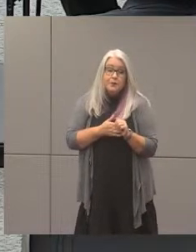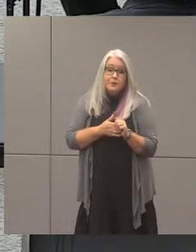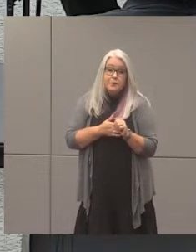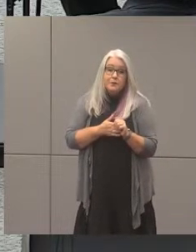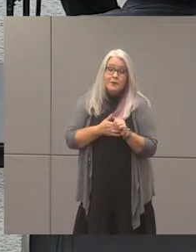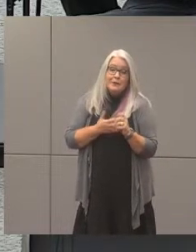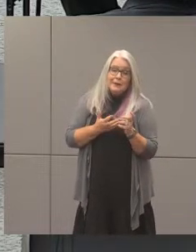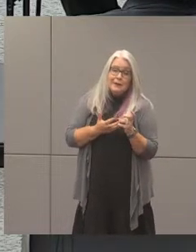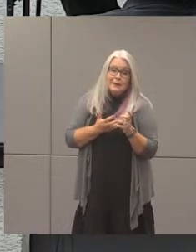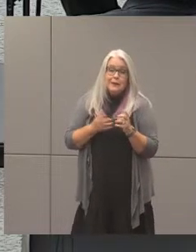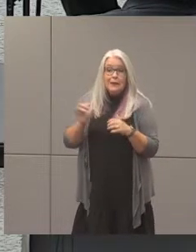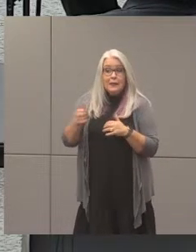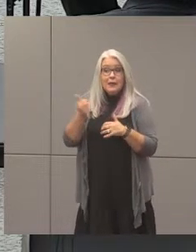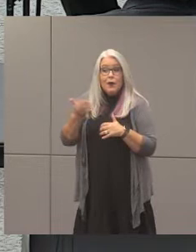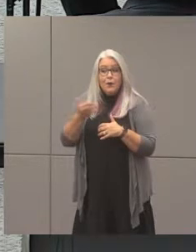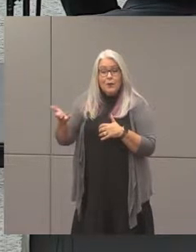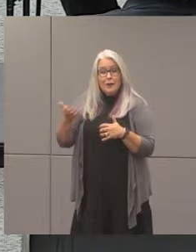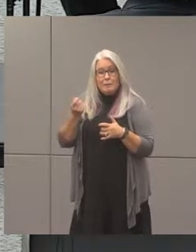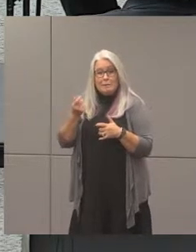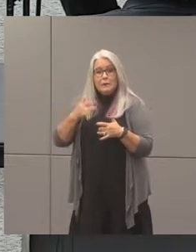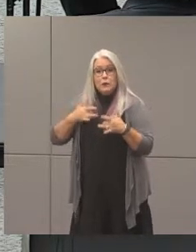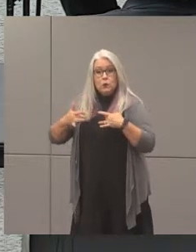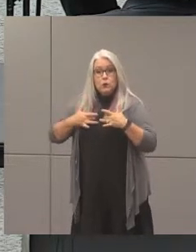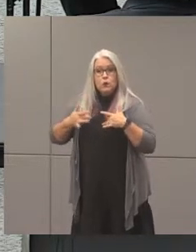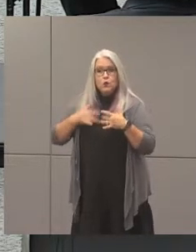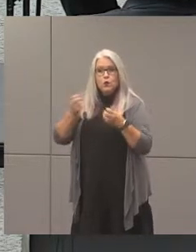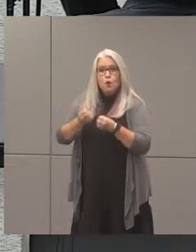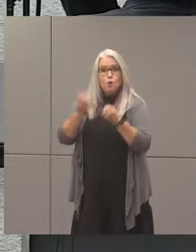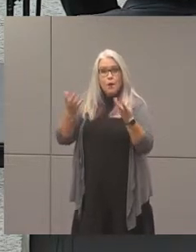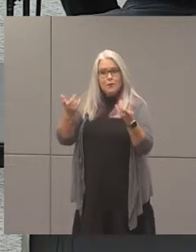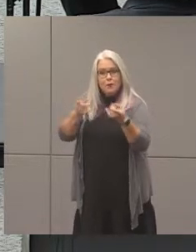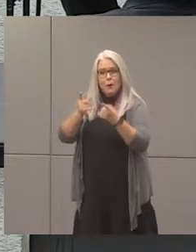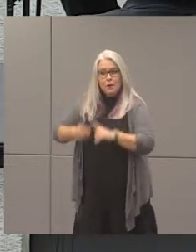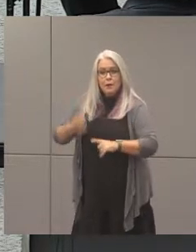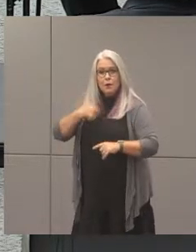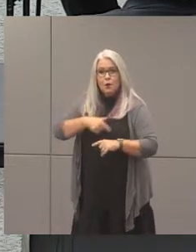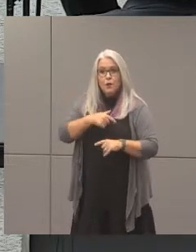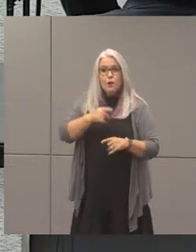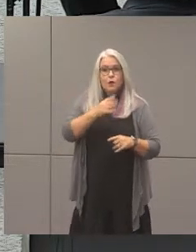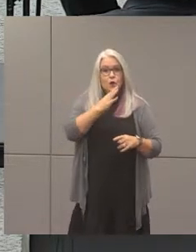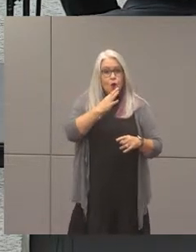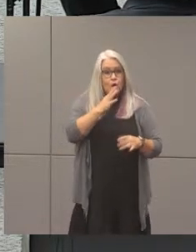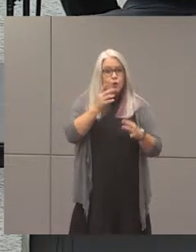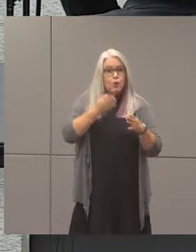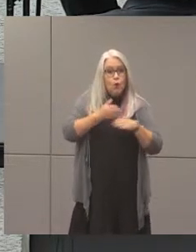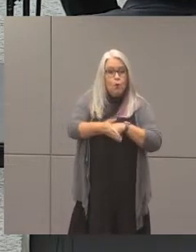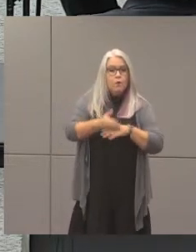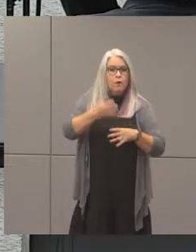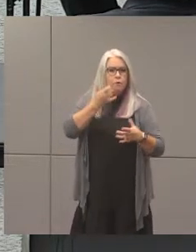the other thing that concerns me is it seems that so much of this is being discussed over the phone.